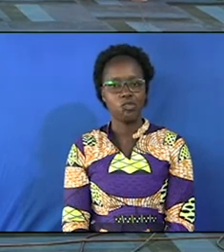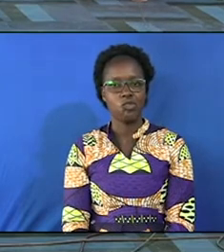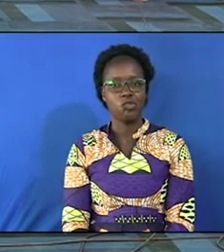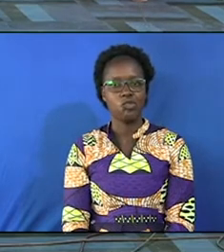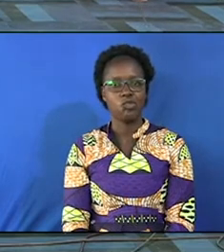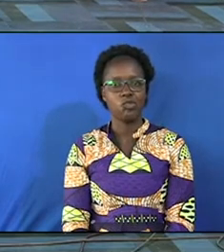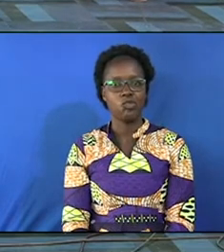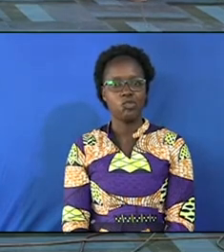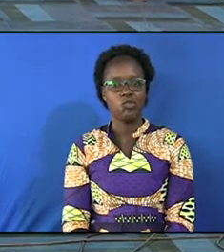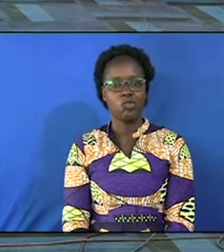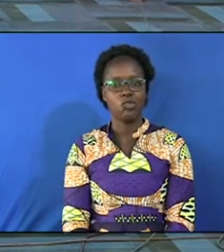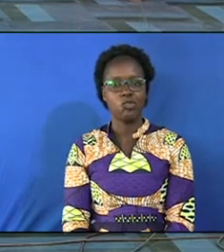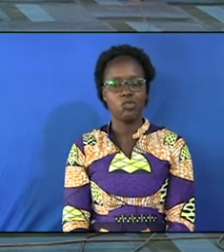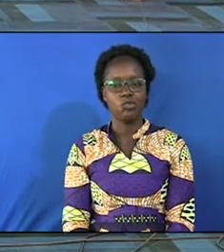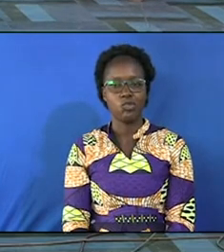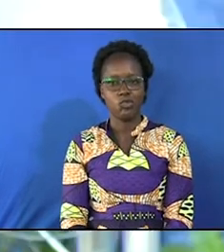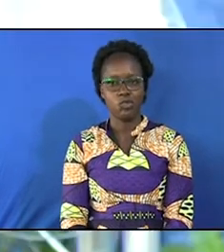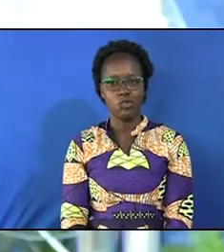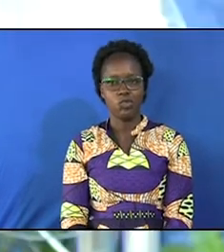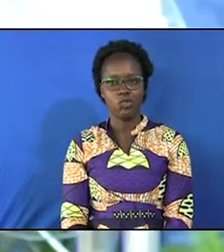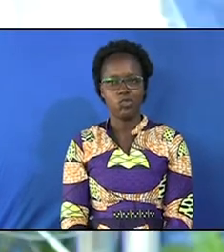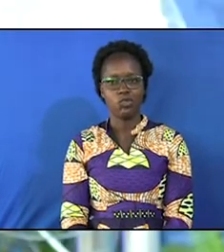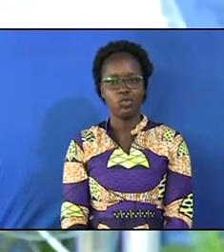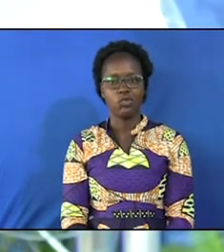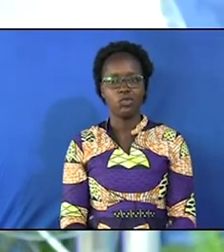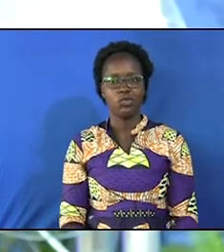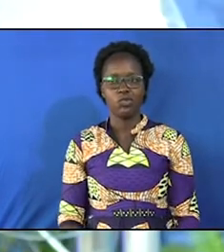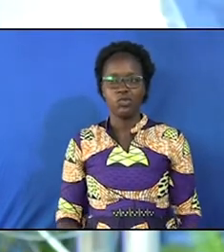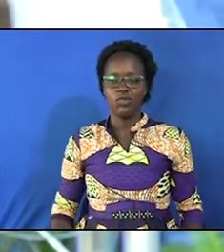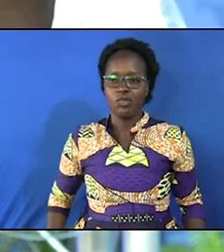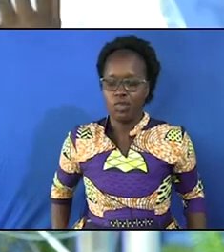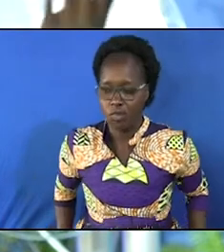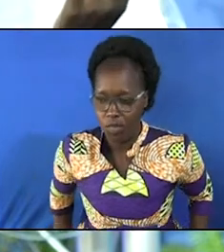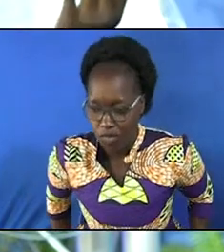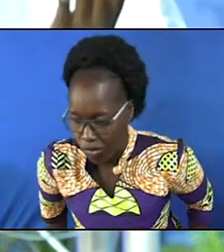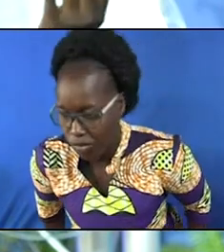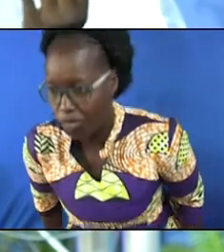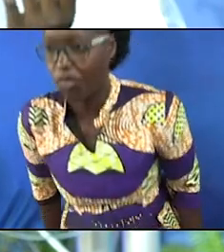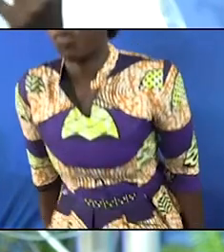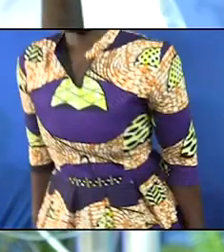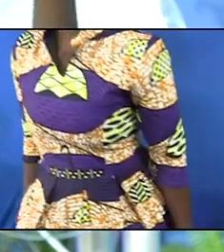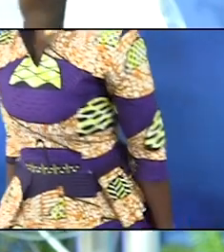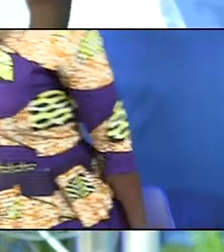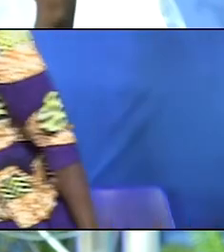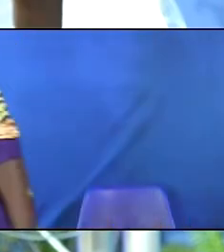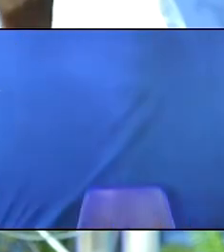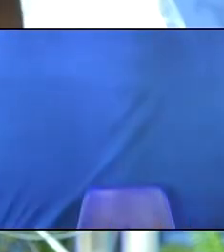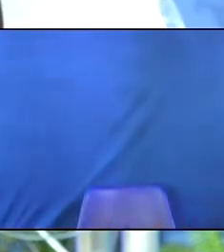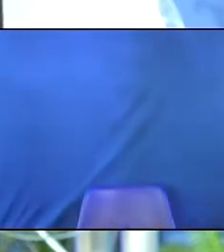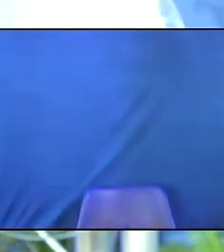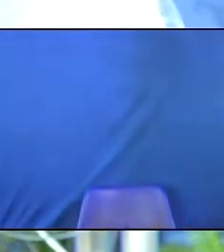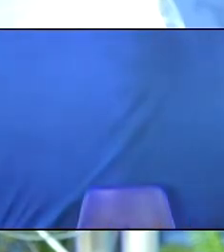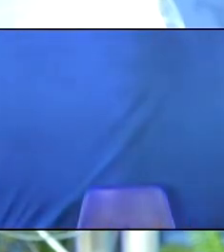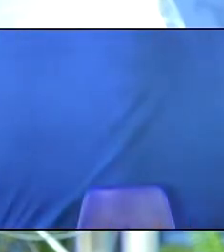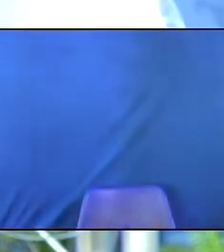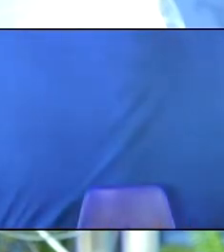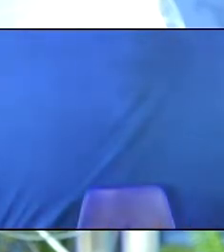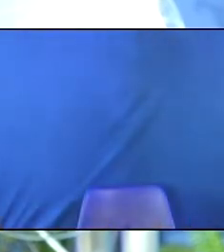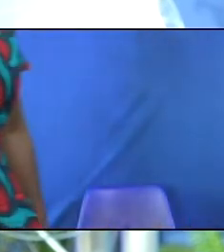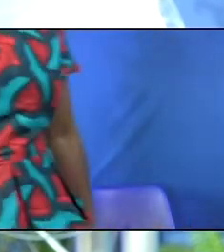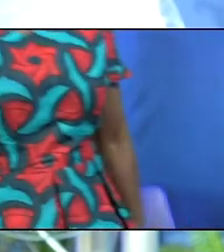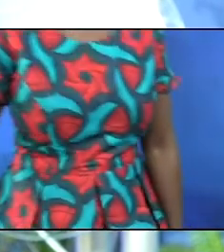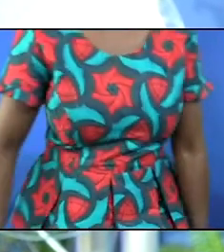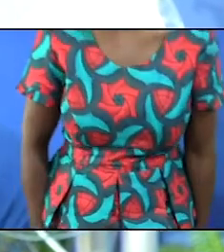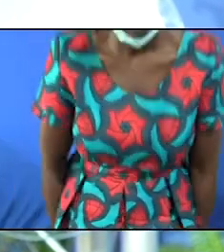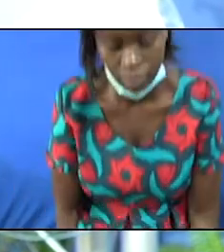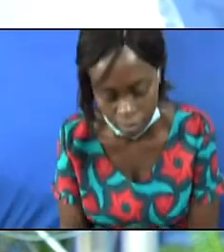Happy Sabbath, church. My name is Sean Baraka, and I am a preacher. God has given me the gift of